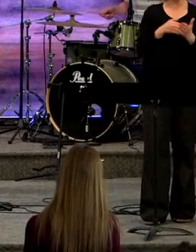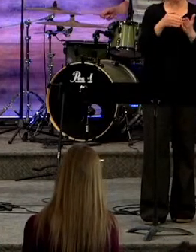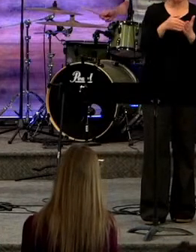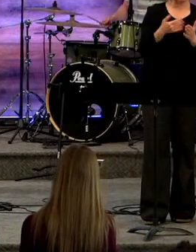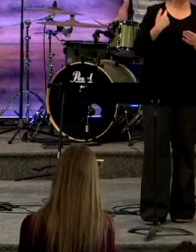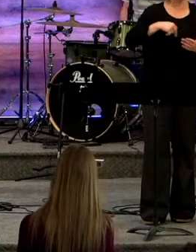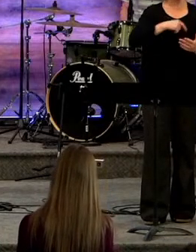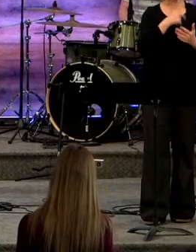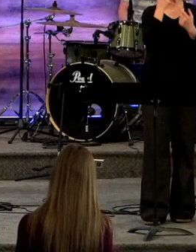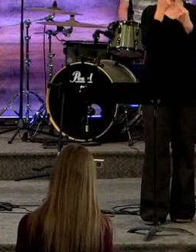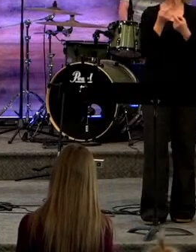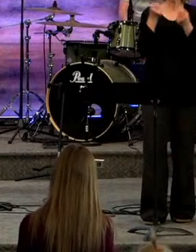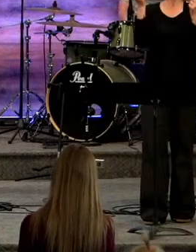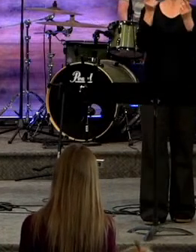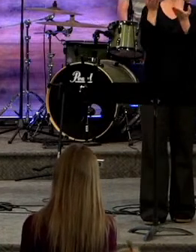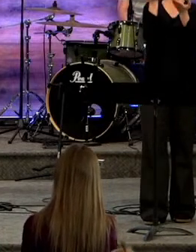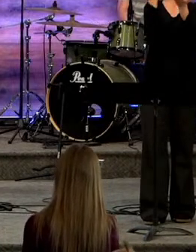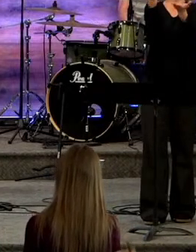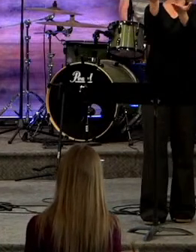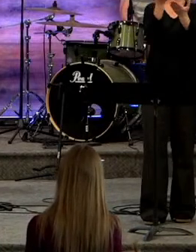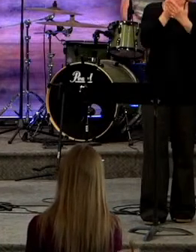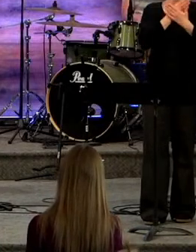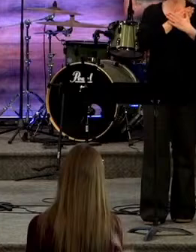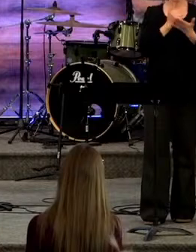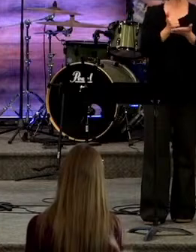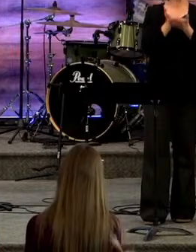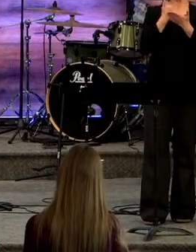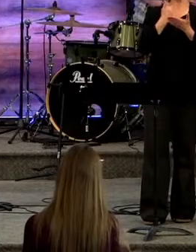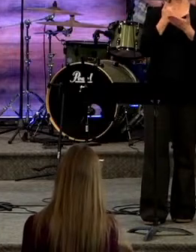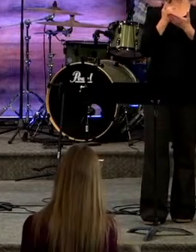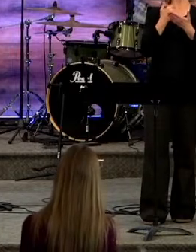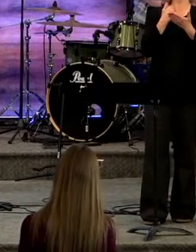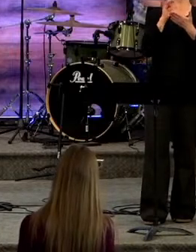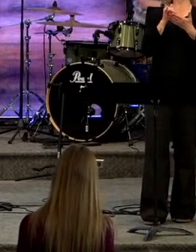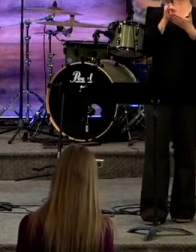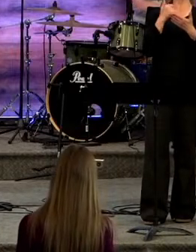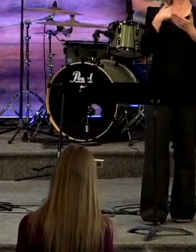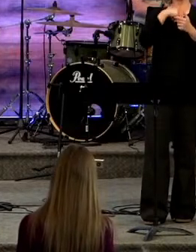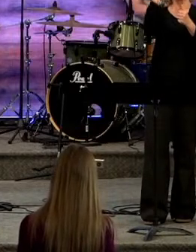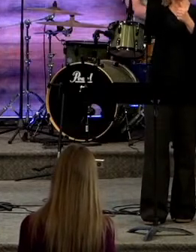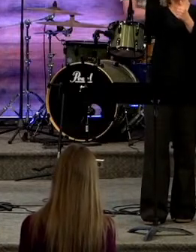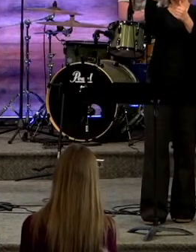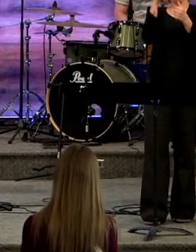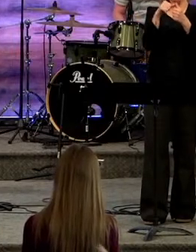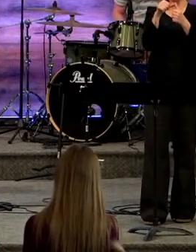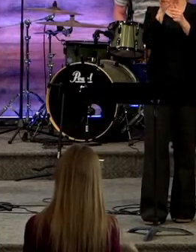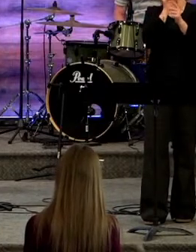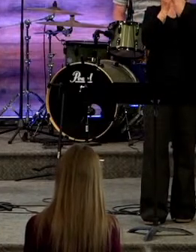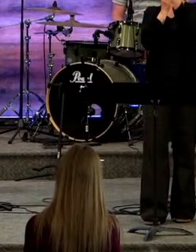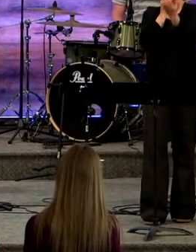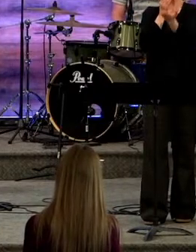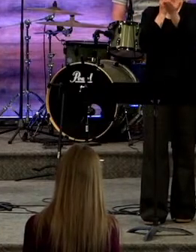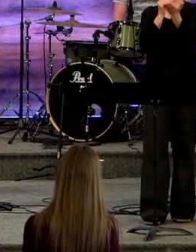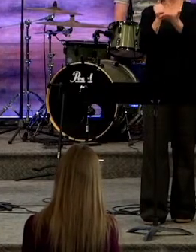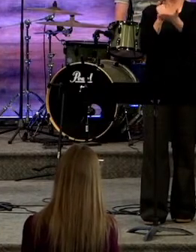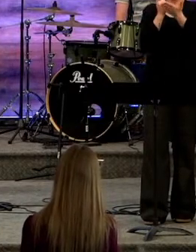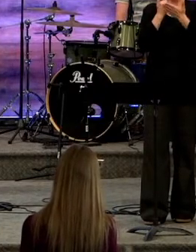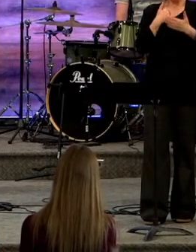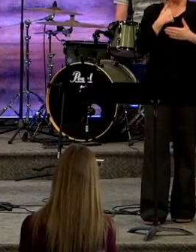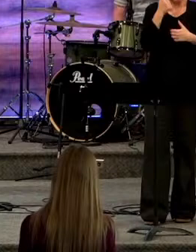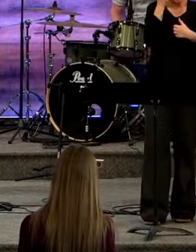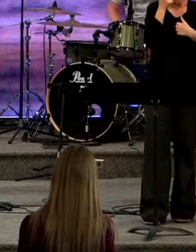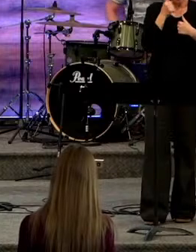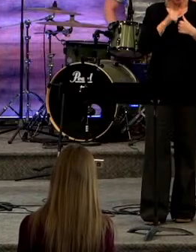we declare who you are, when we are reminded of who you are, that we remember who we are not, that we are not